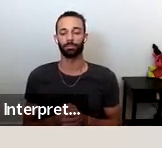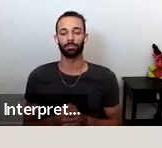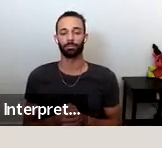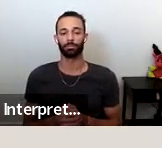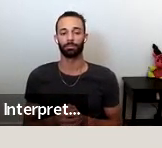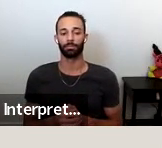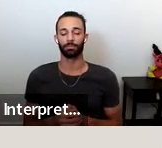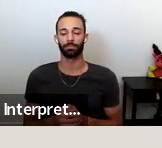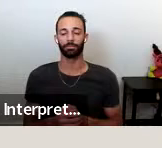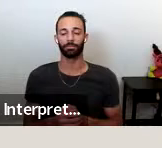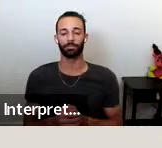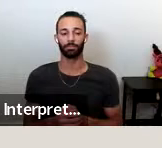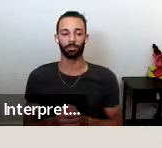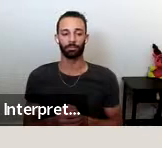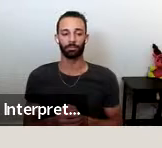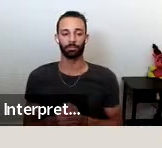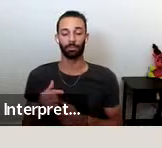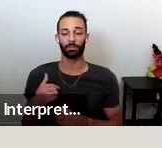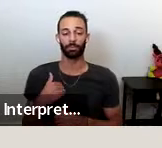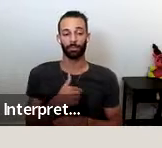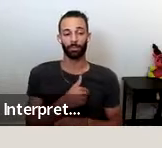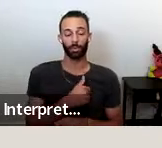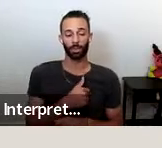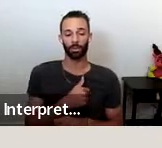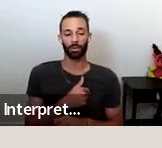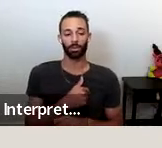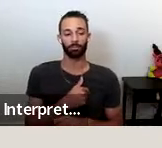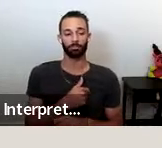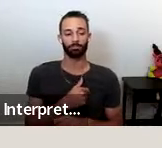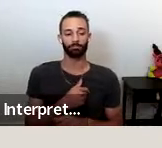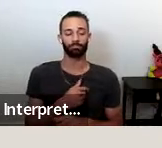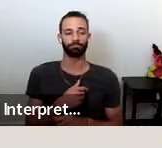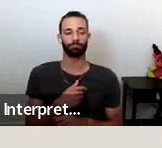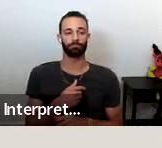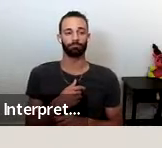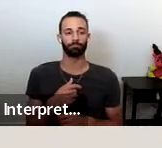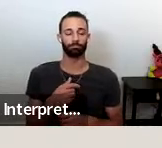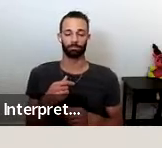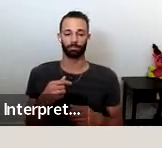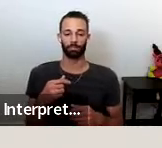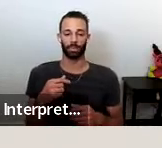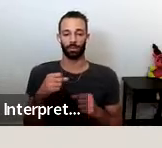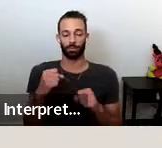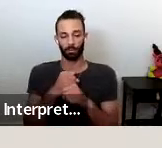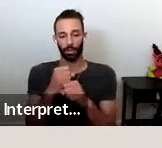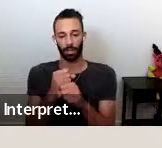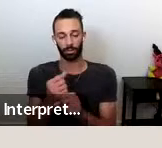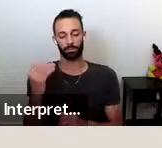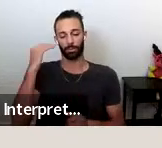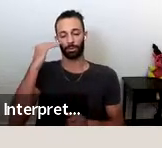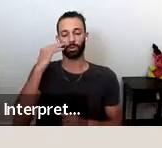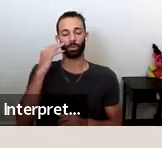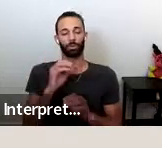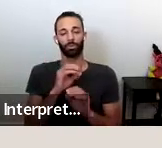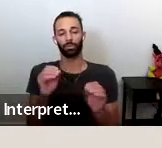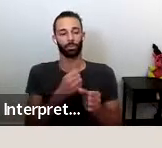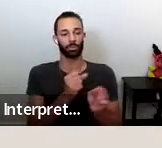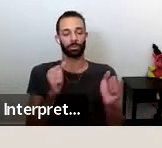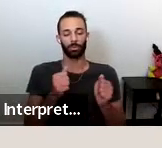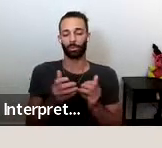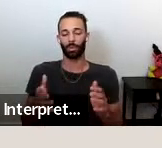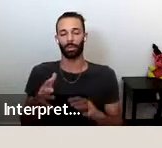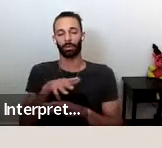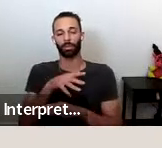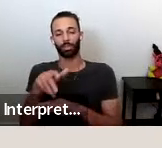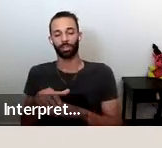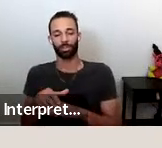We ground our fight knowing that there is no Black liberation without indigenous sovereignty, and there is no